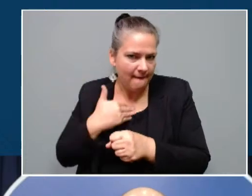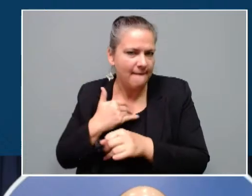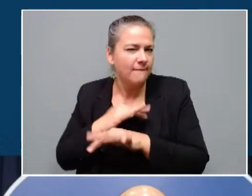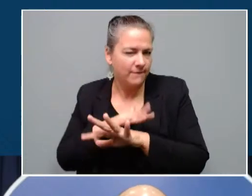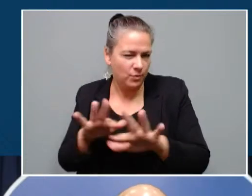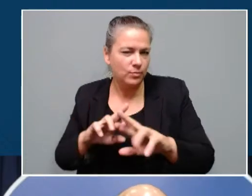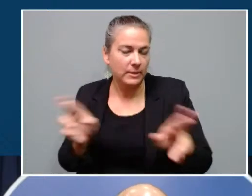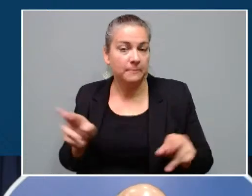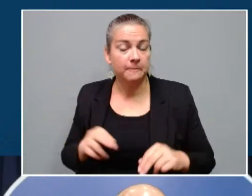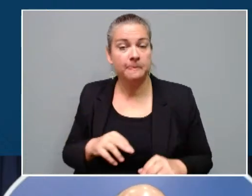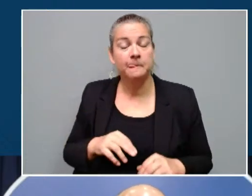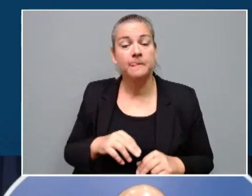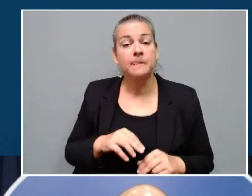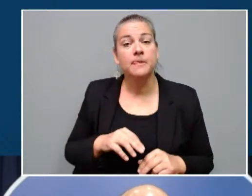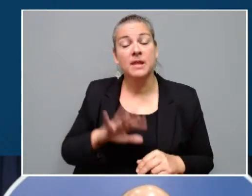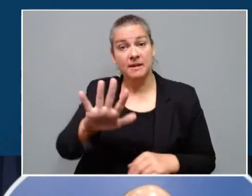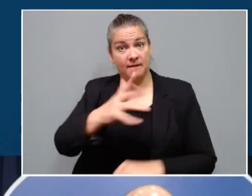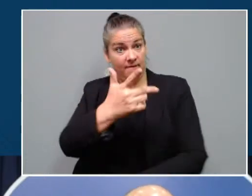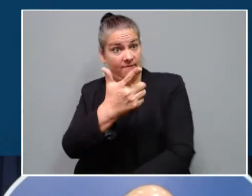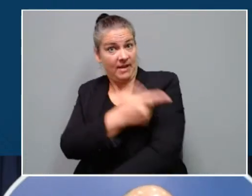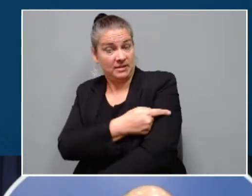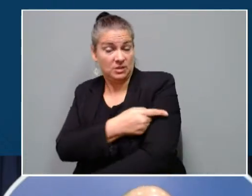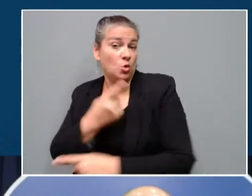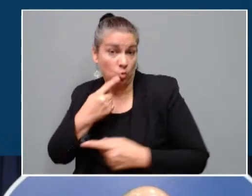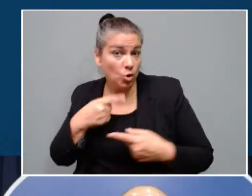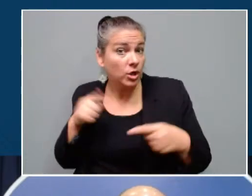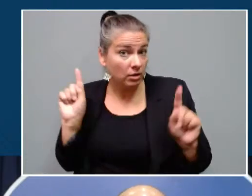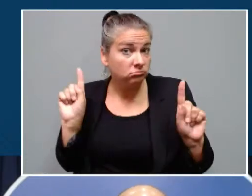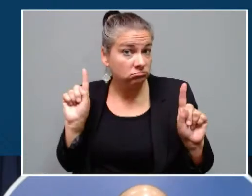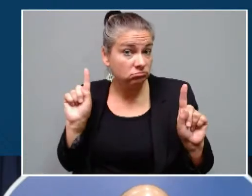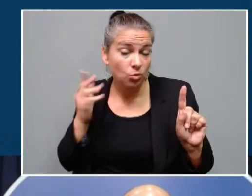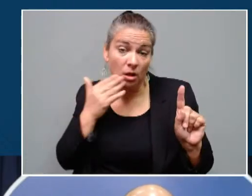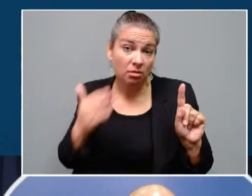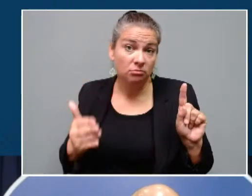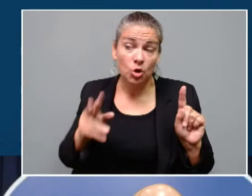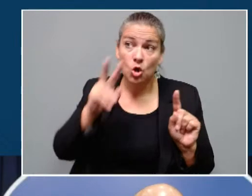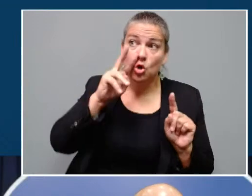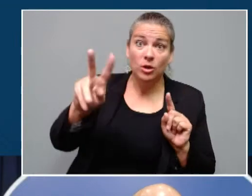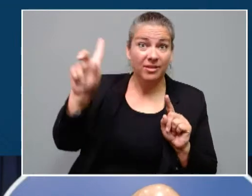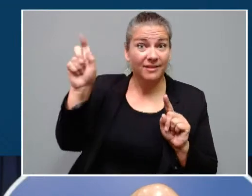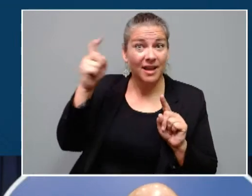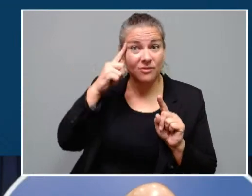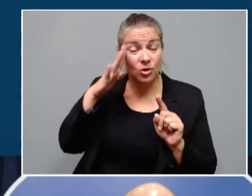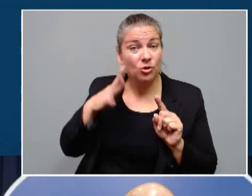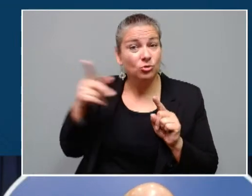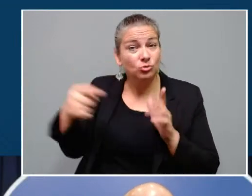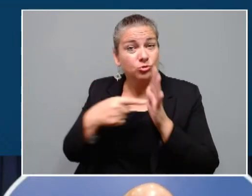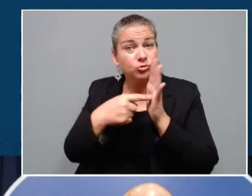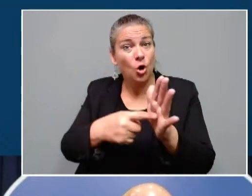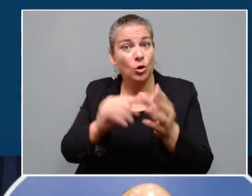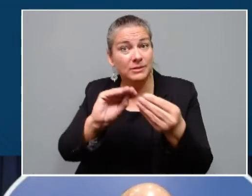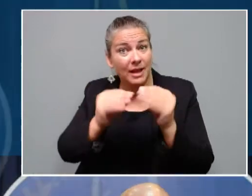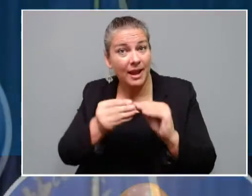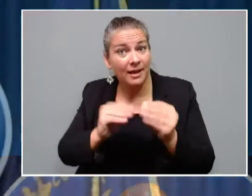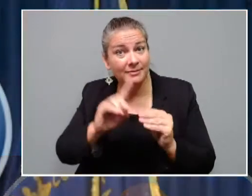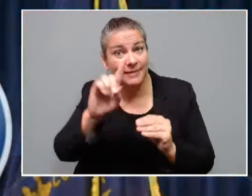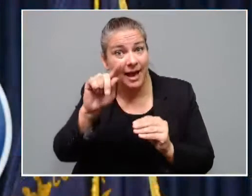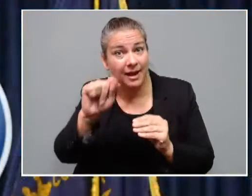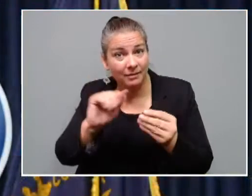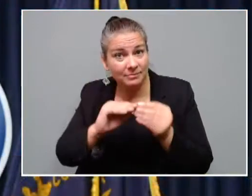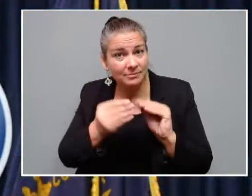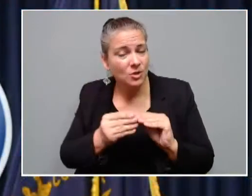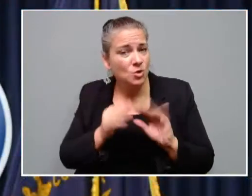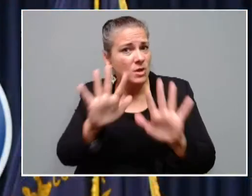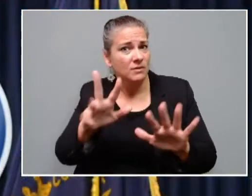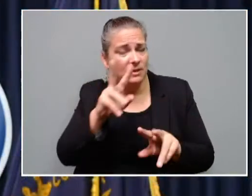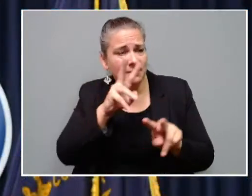vaccines continue to be working very, very well. If you look at the data the governor showed before, it's great to see that the metrics are all